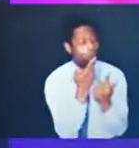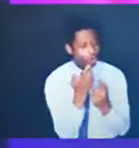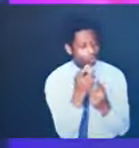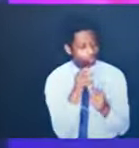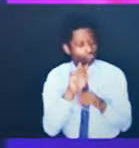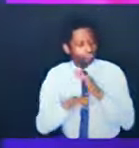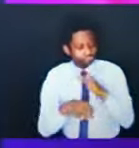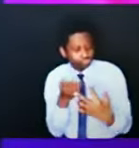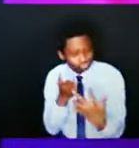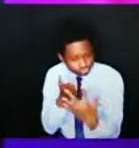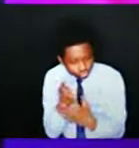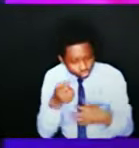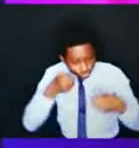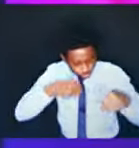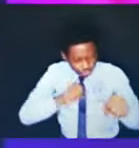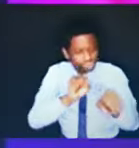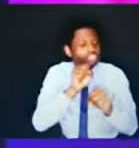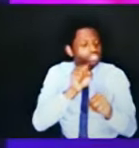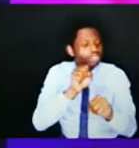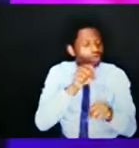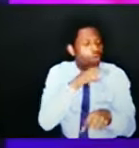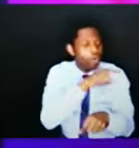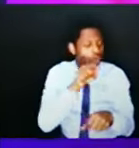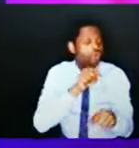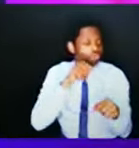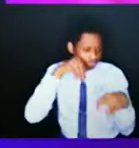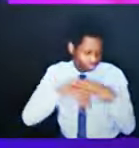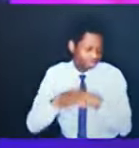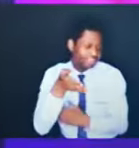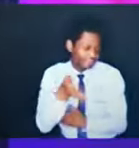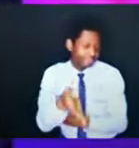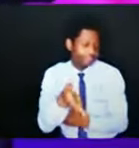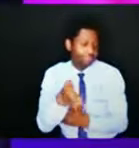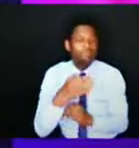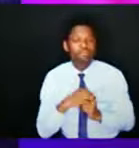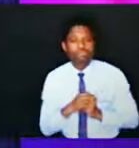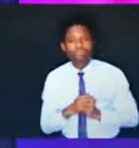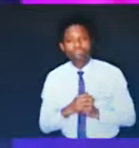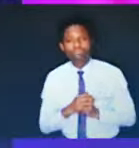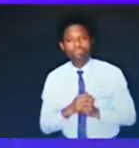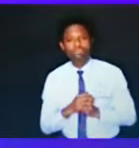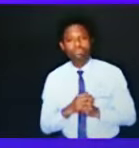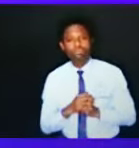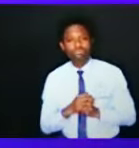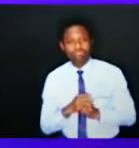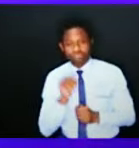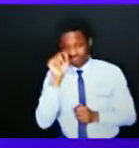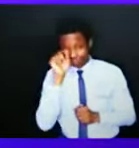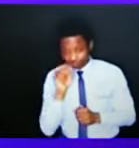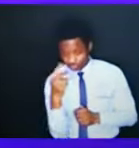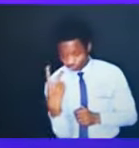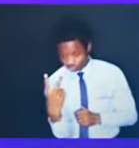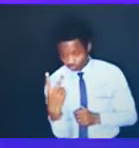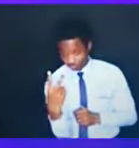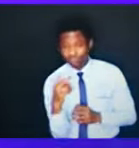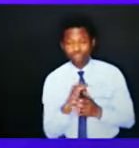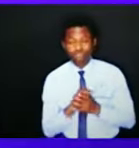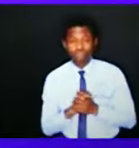se yen agyanom nyina ehye mununkunum na won nyina afa epo Now verse